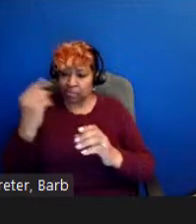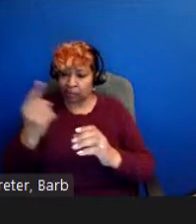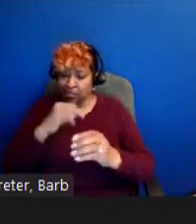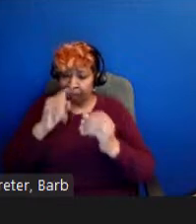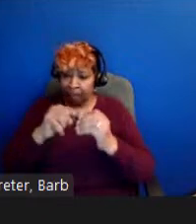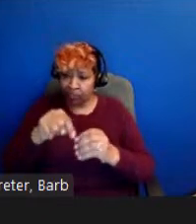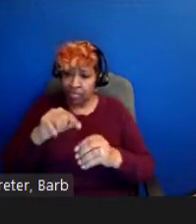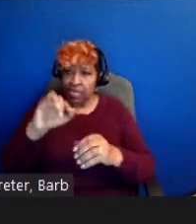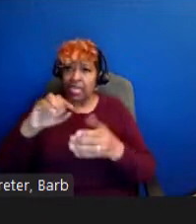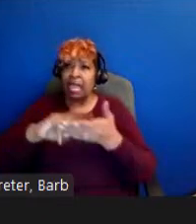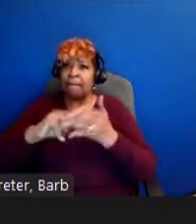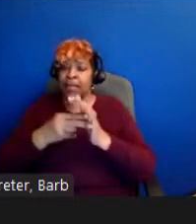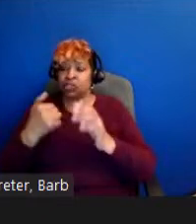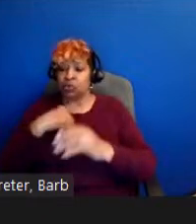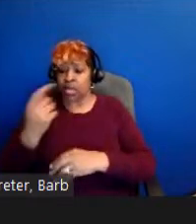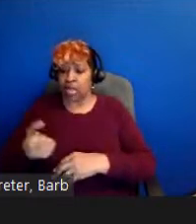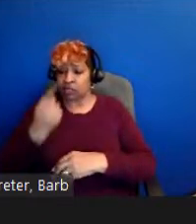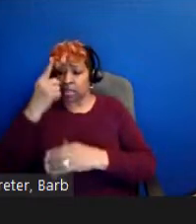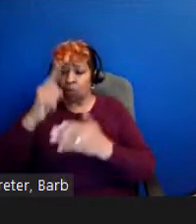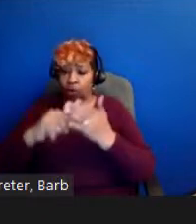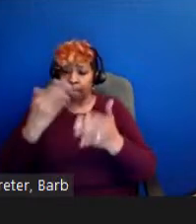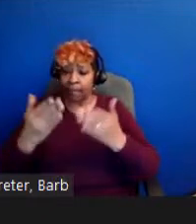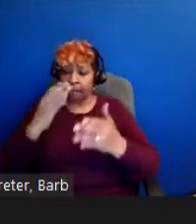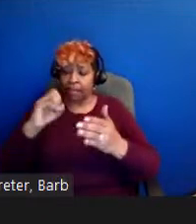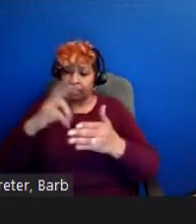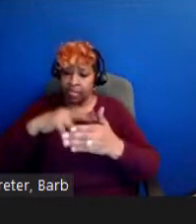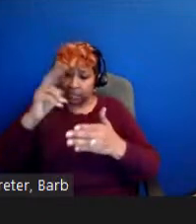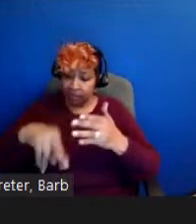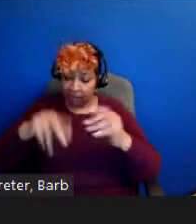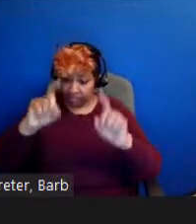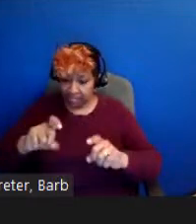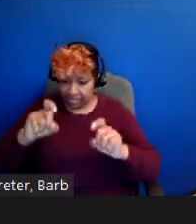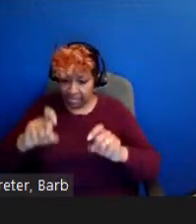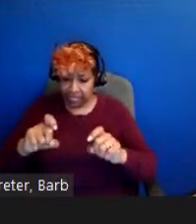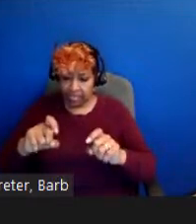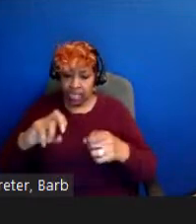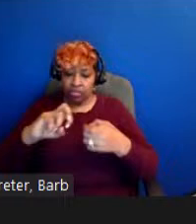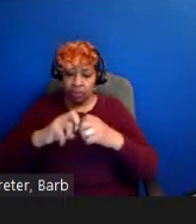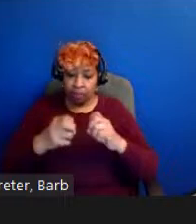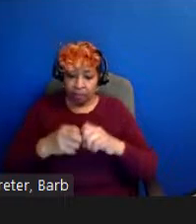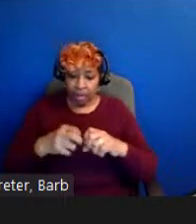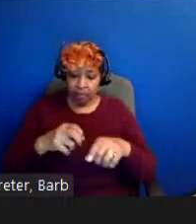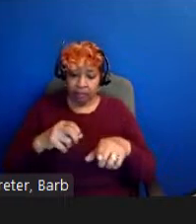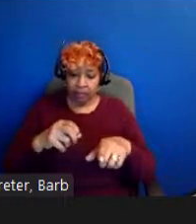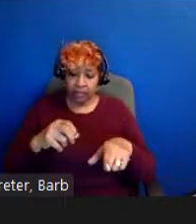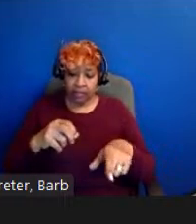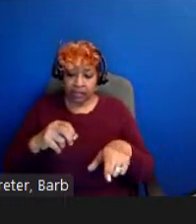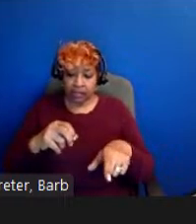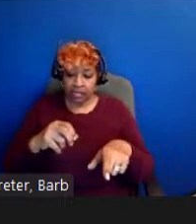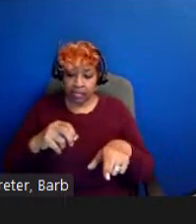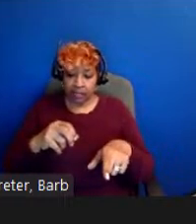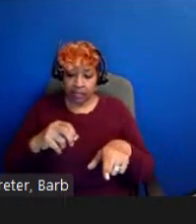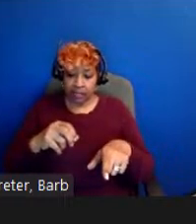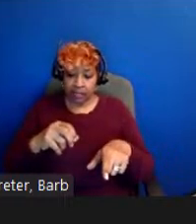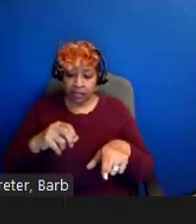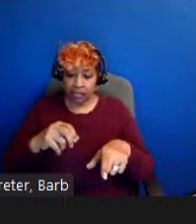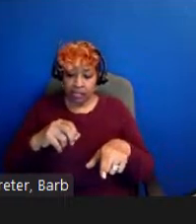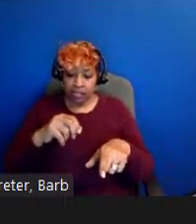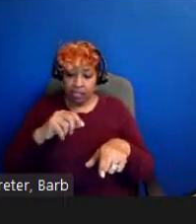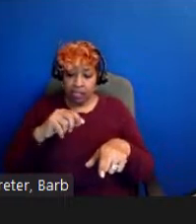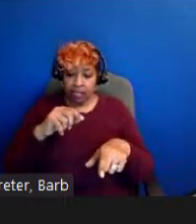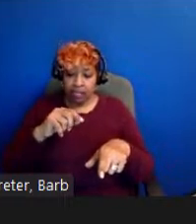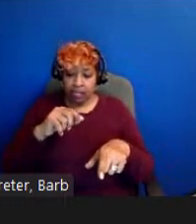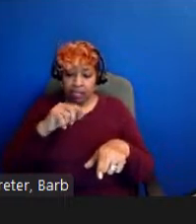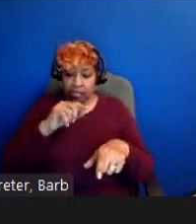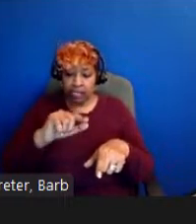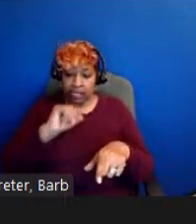what may be the outcome of the pilot the problem is this big, and what the pilot assesses and fixes is a portion of that. And